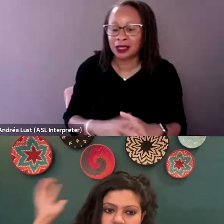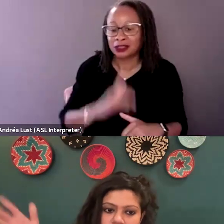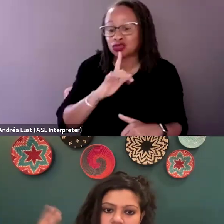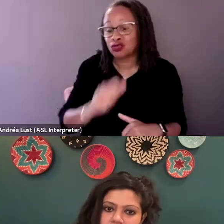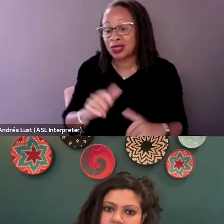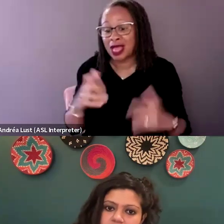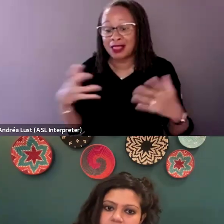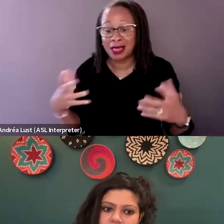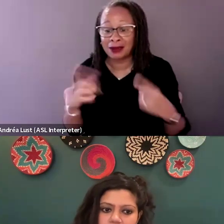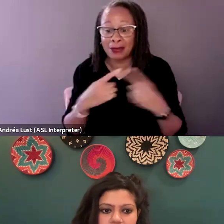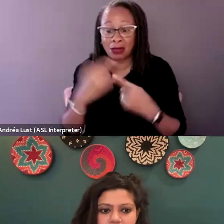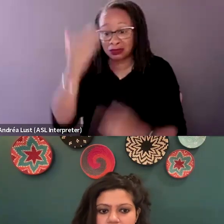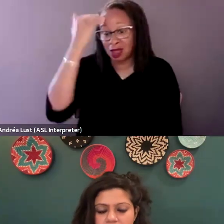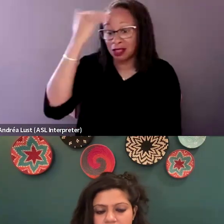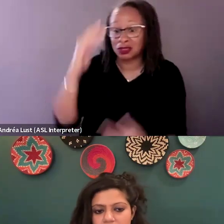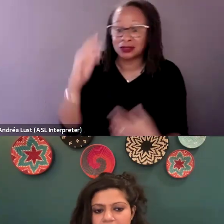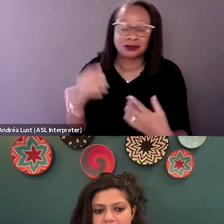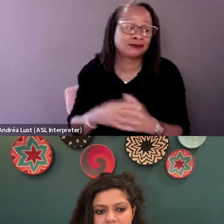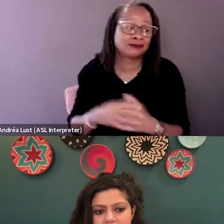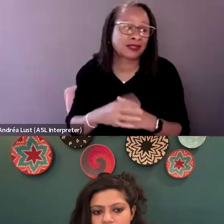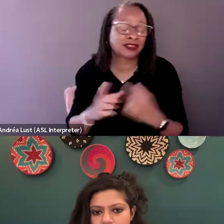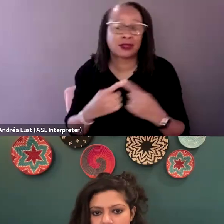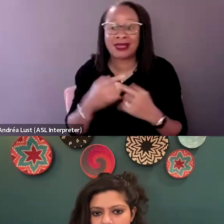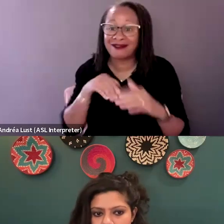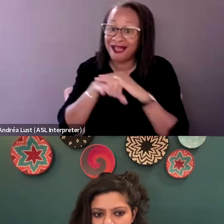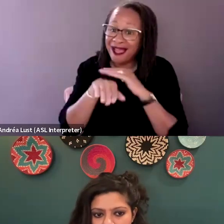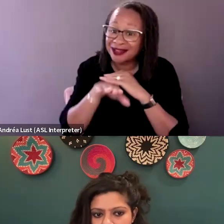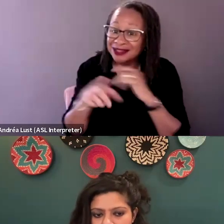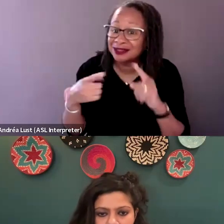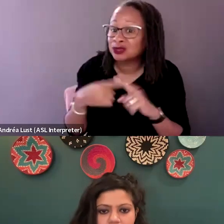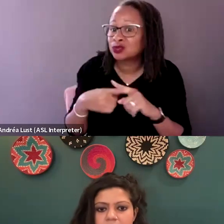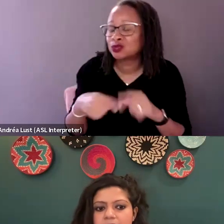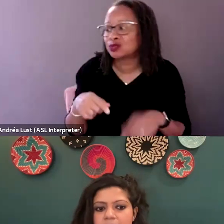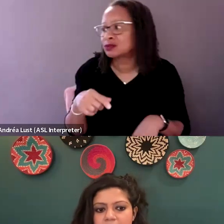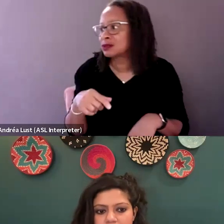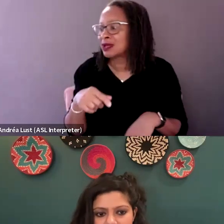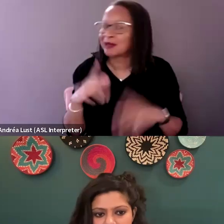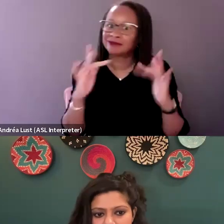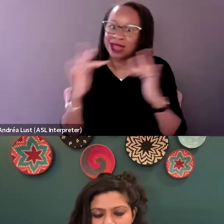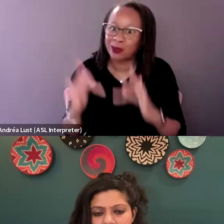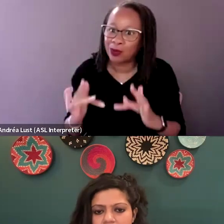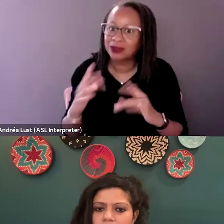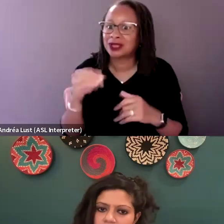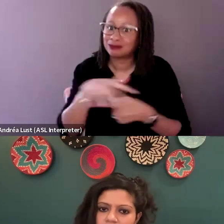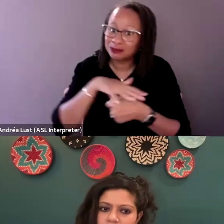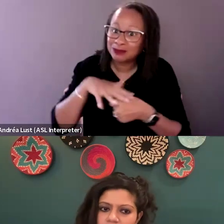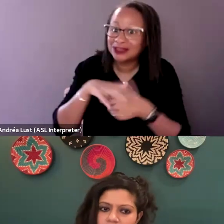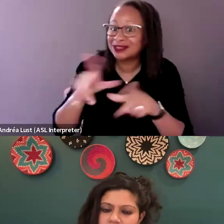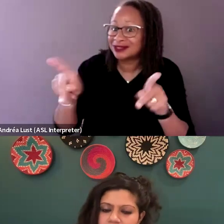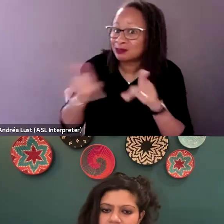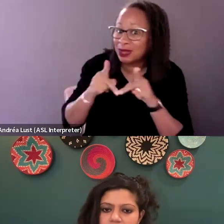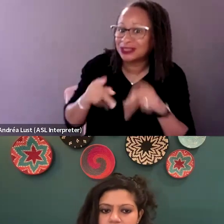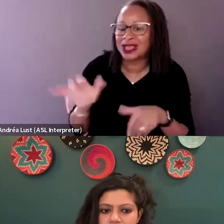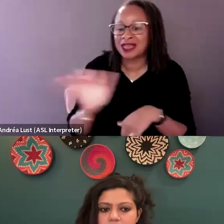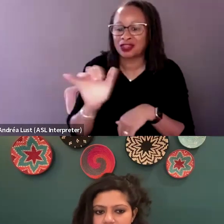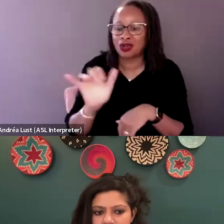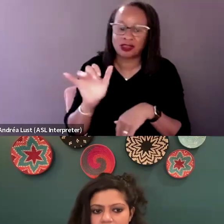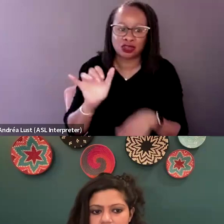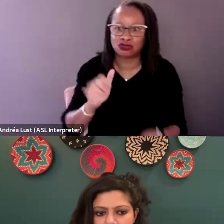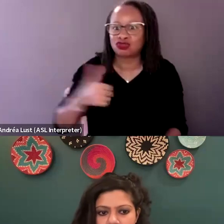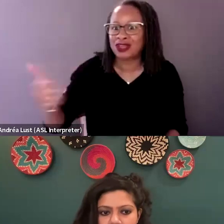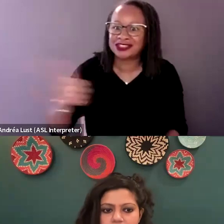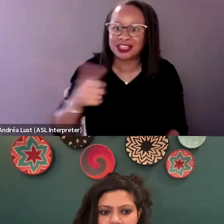I generally, again, this is just one of those things that I personally have experienced on multiple projects that I'm producing, is that it helps